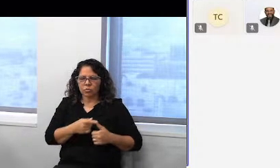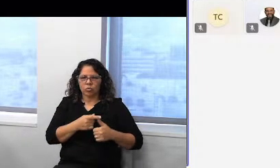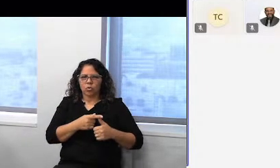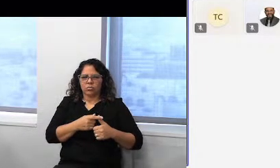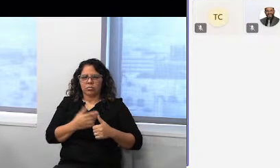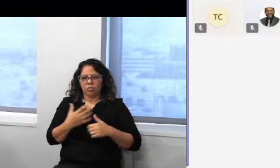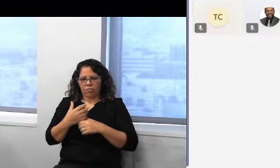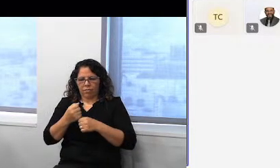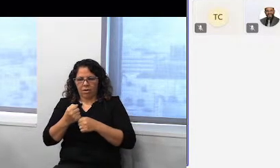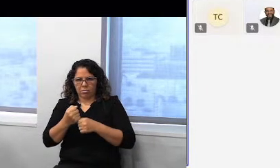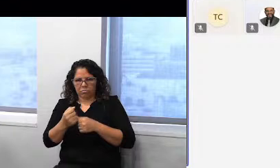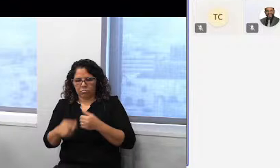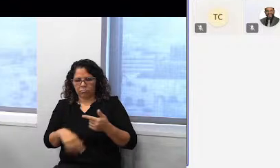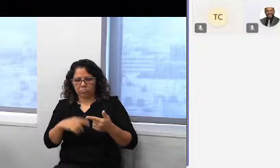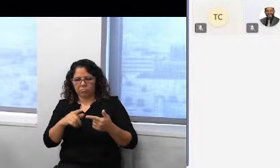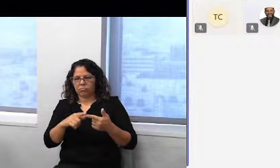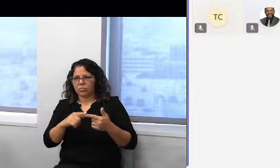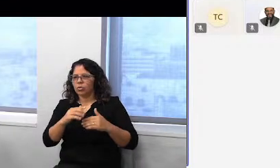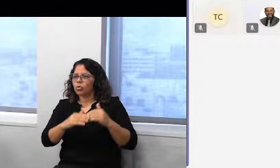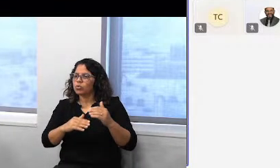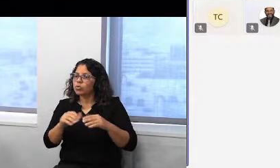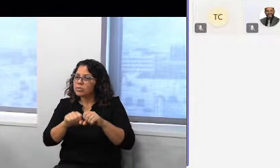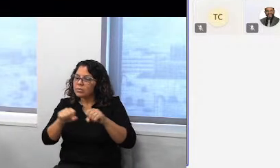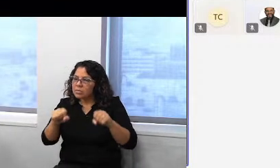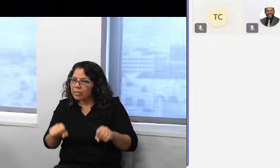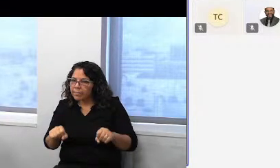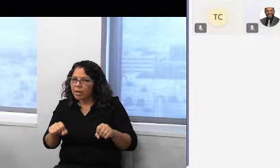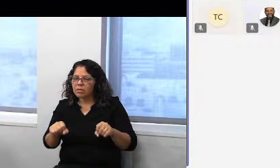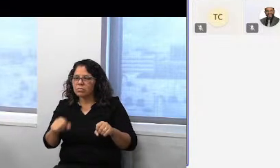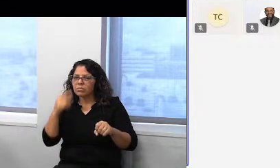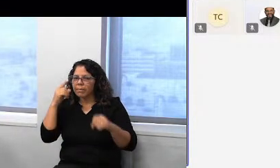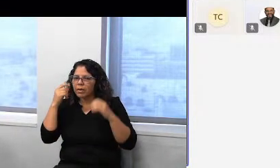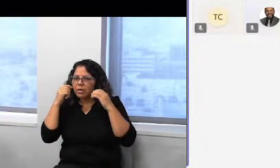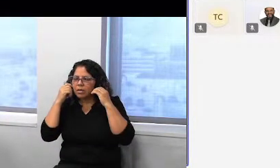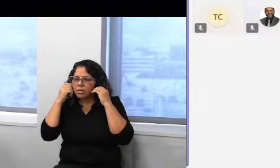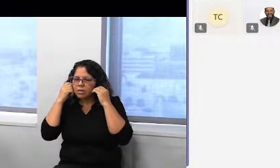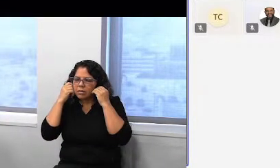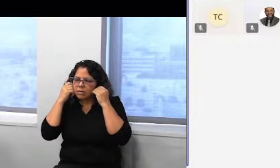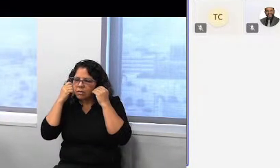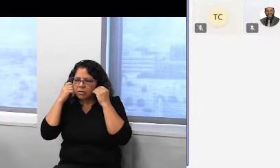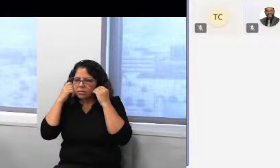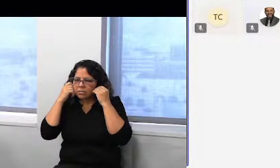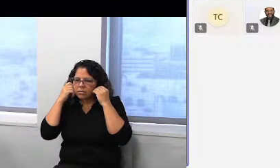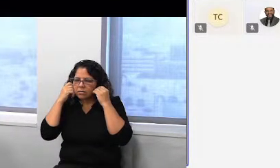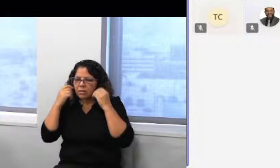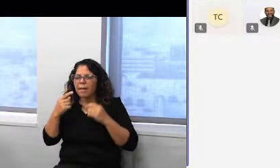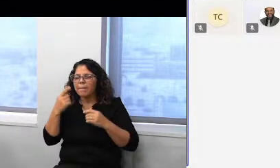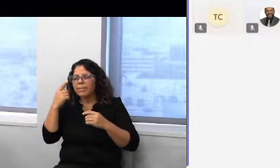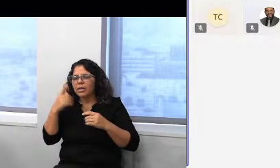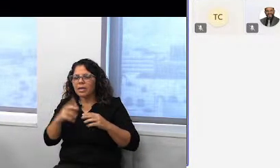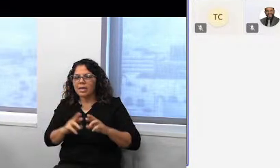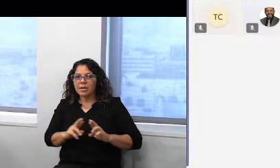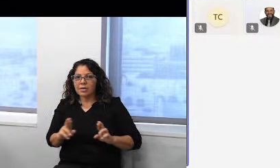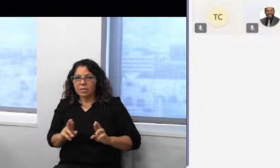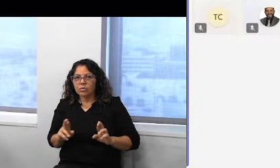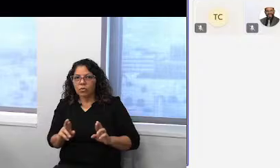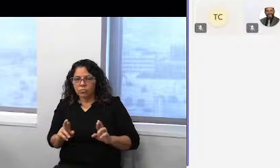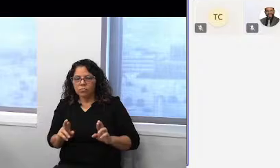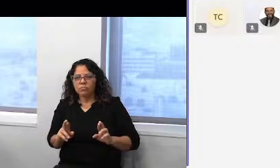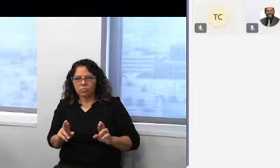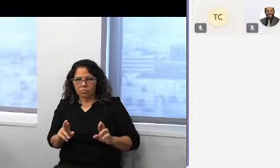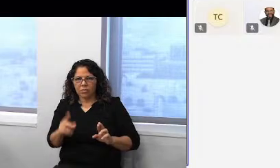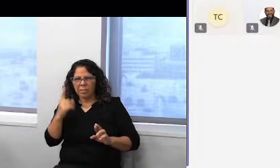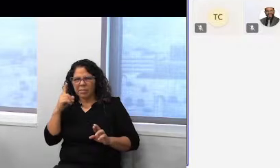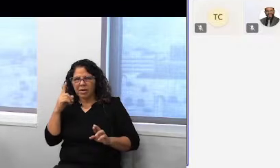so that it's ready or more ready than it has been for integrating the renewables that are expected to come. That is a great question